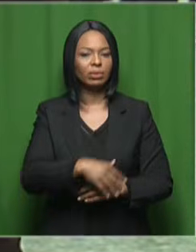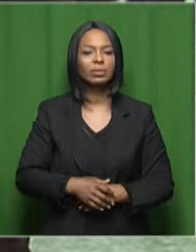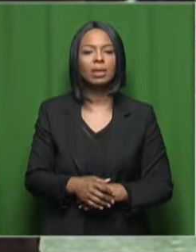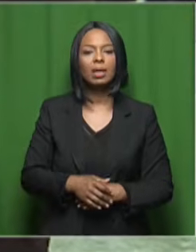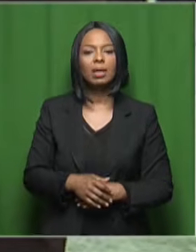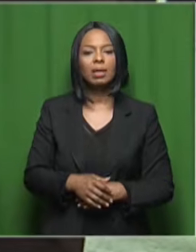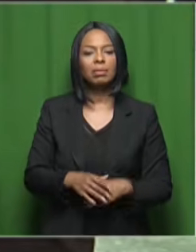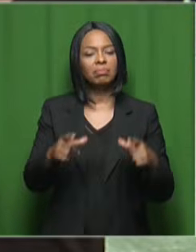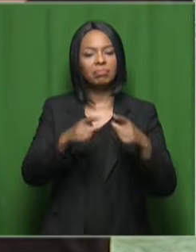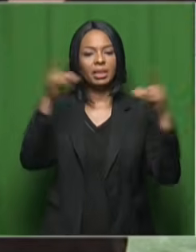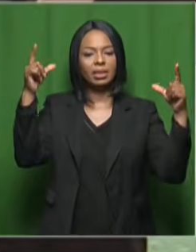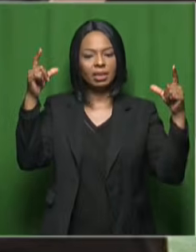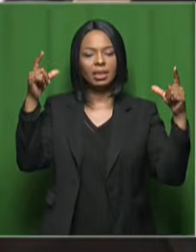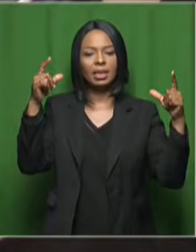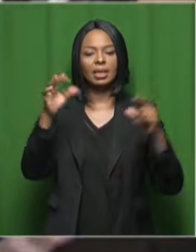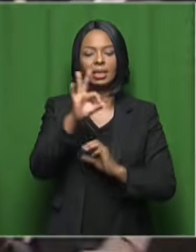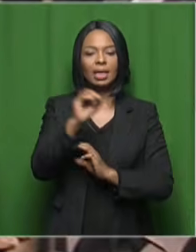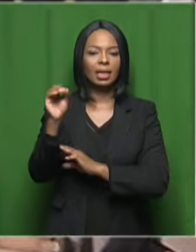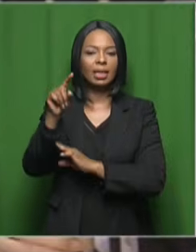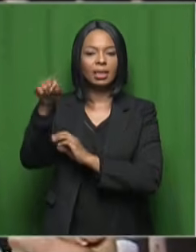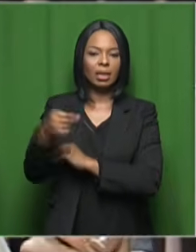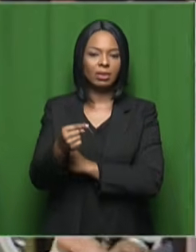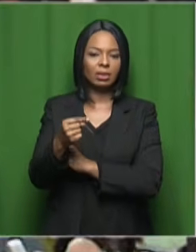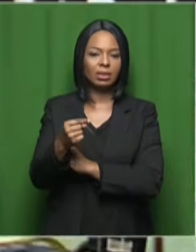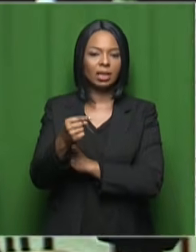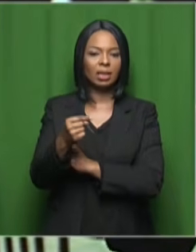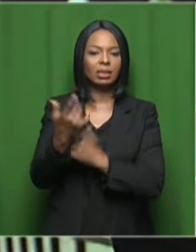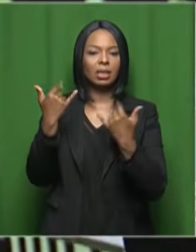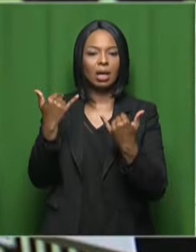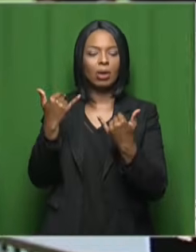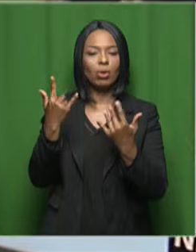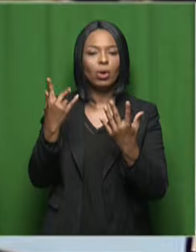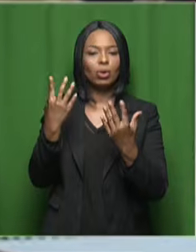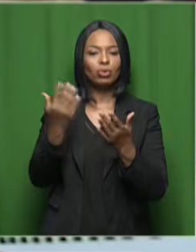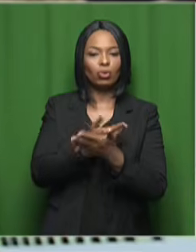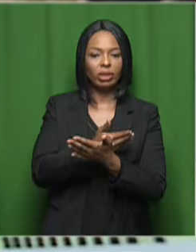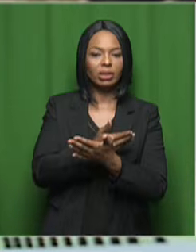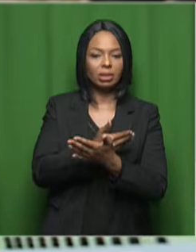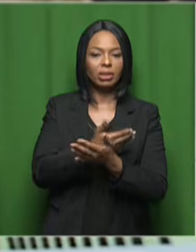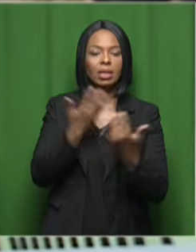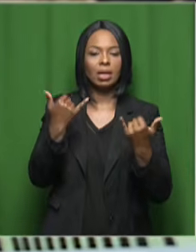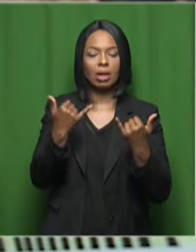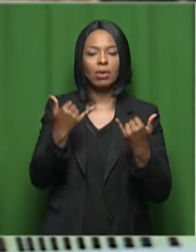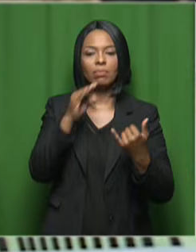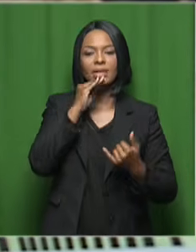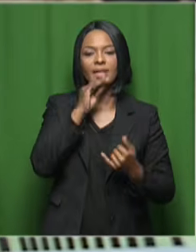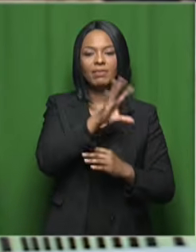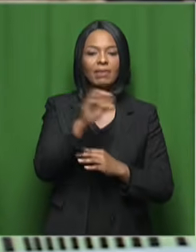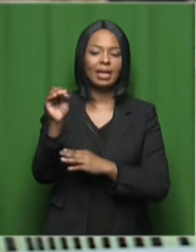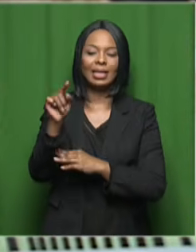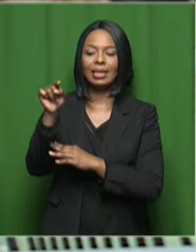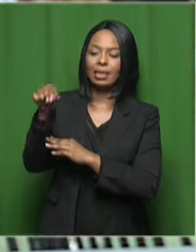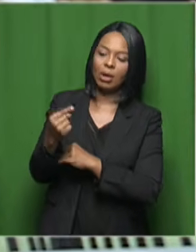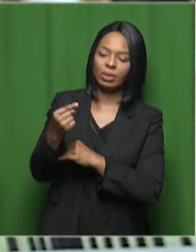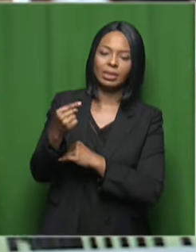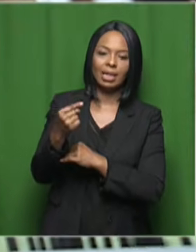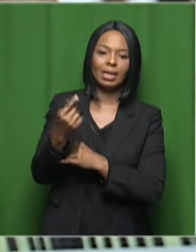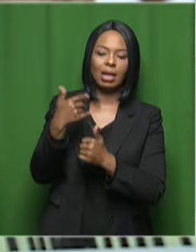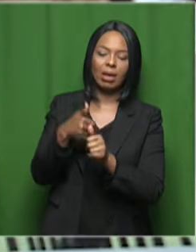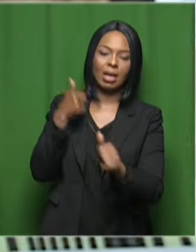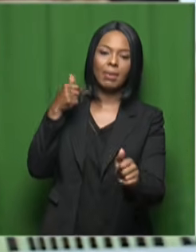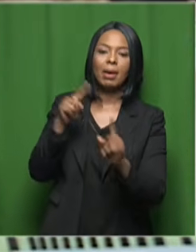around 300,000 shortage, and this is anticipated to grow to 500,000 gap. But